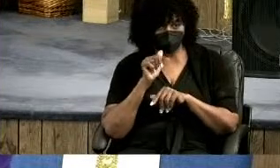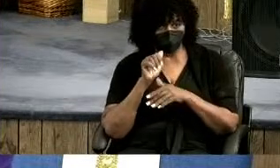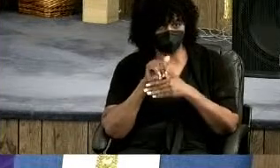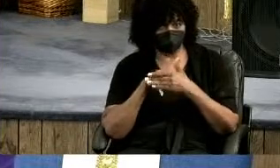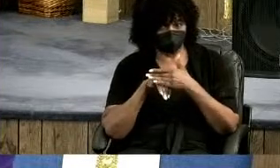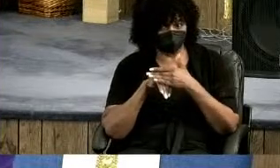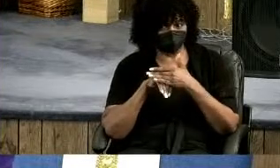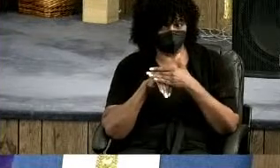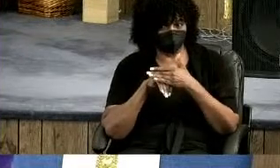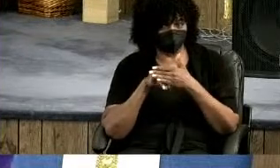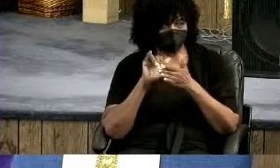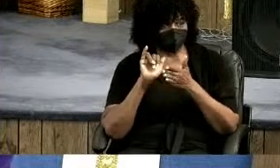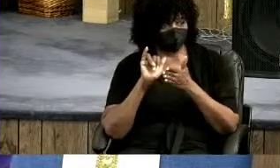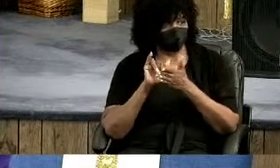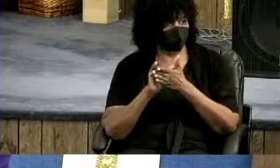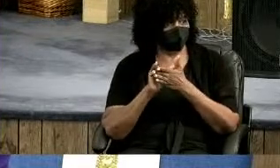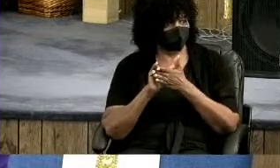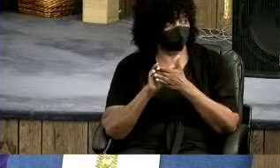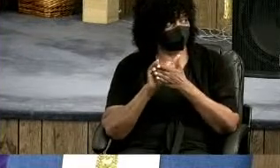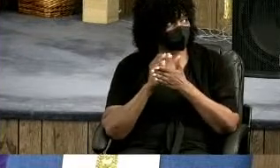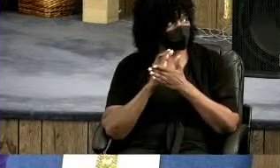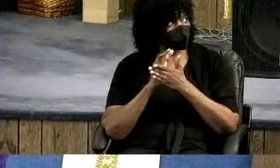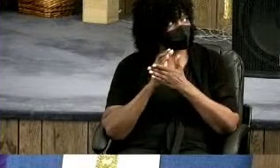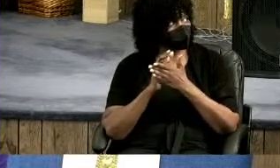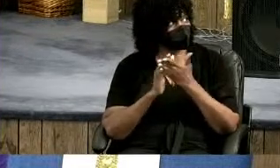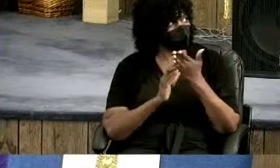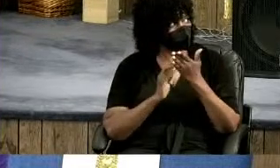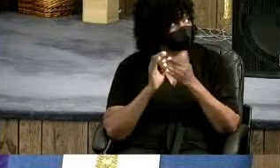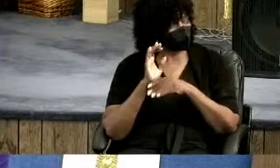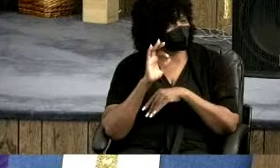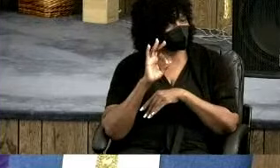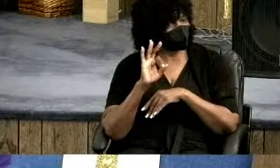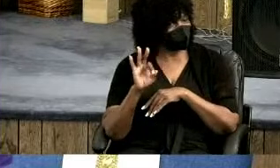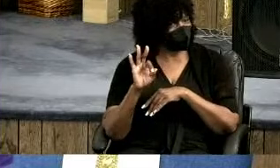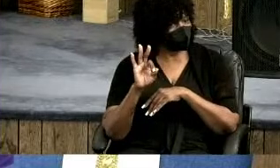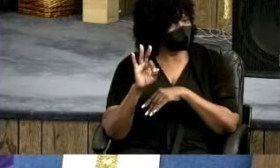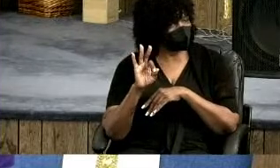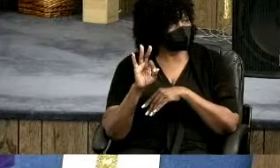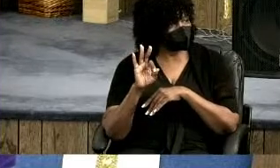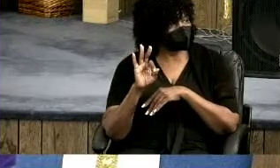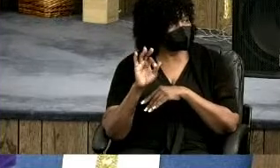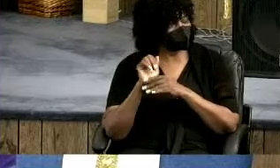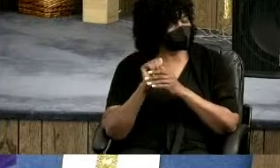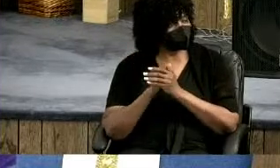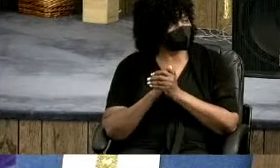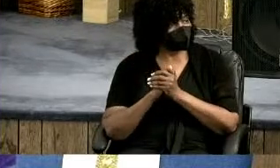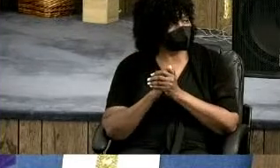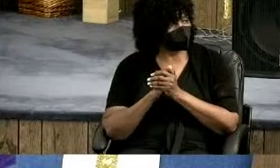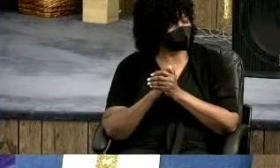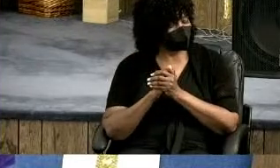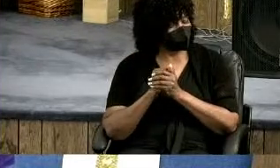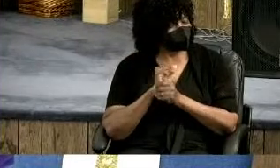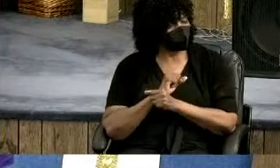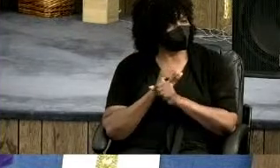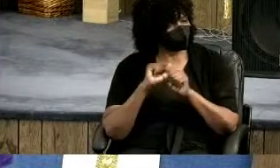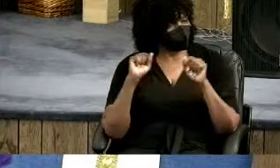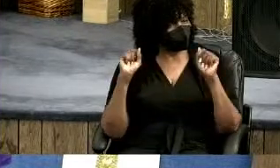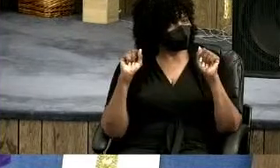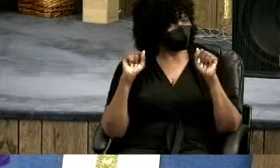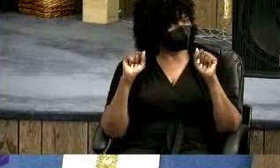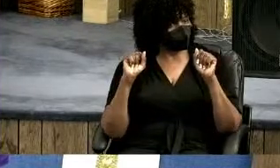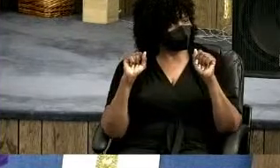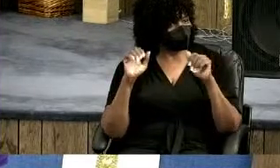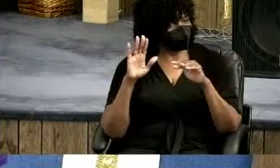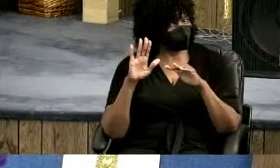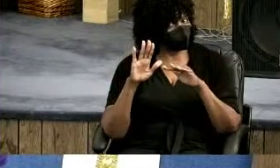our children, grandchildren. Elder Russell is going to offer a prayer that the Lord